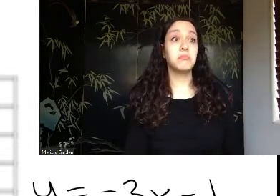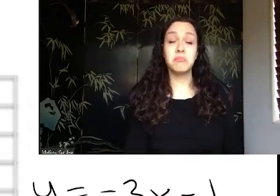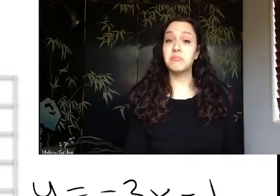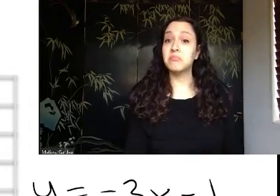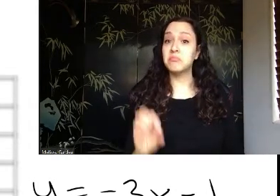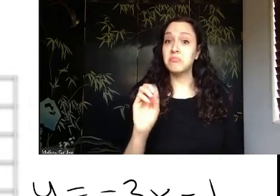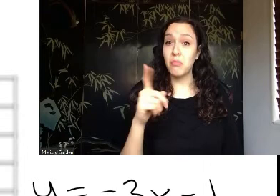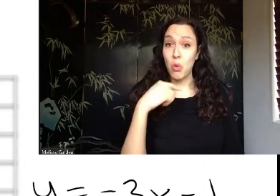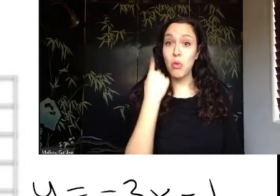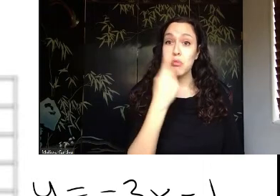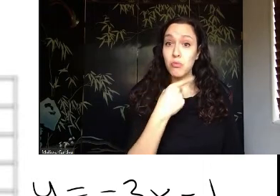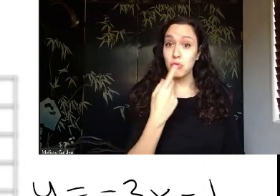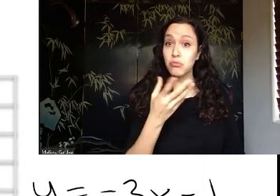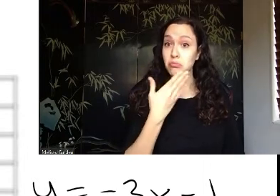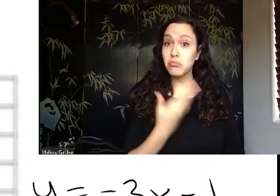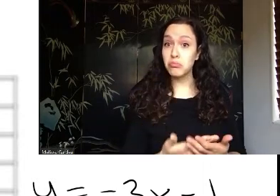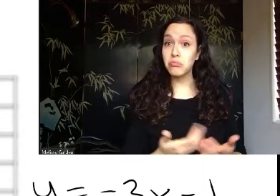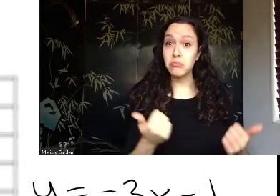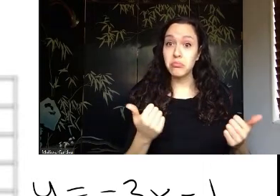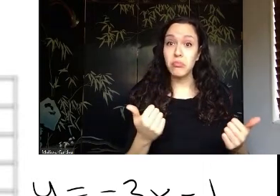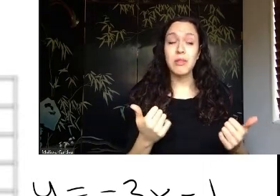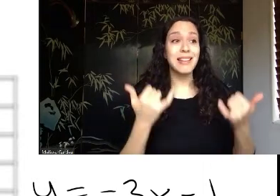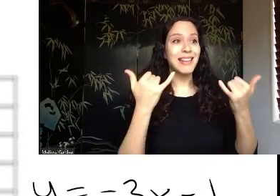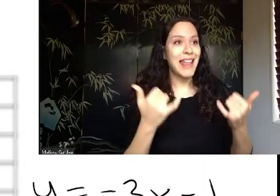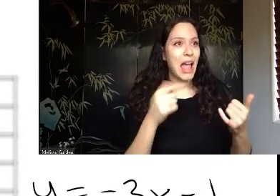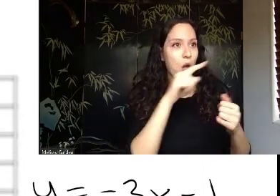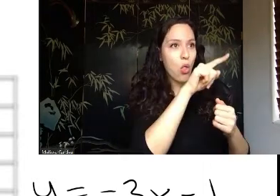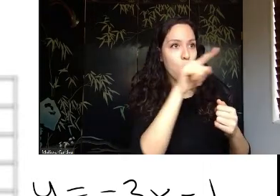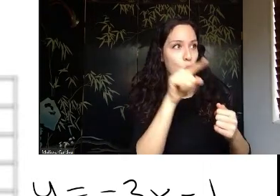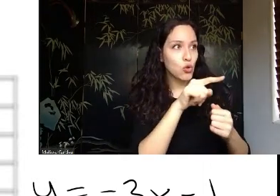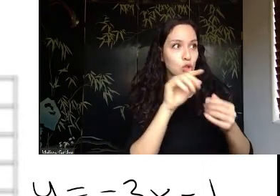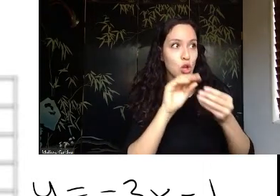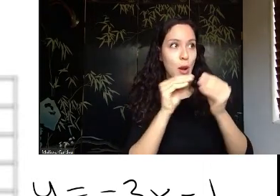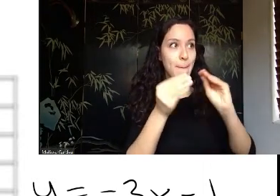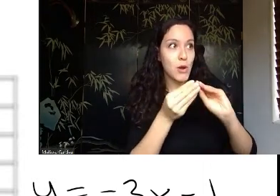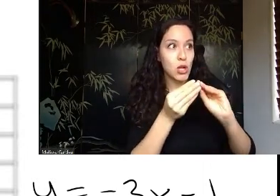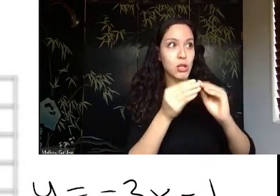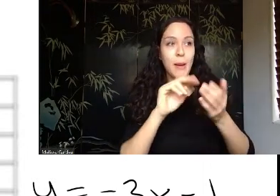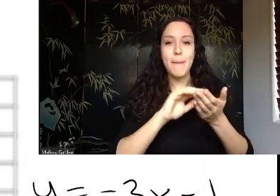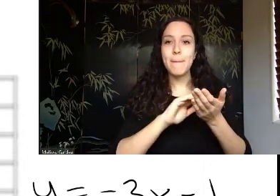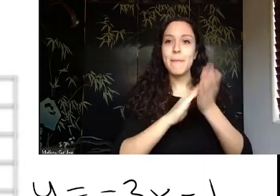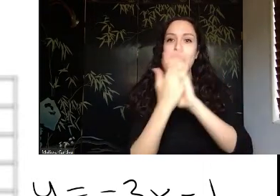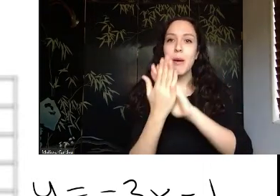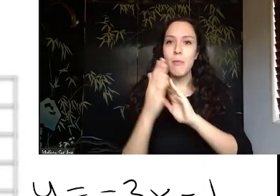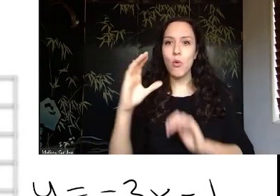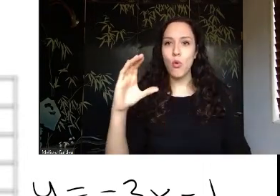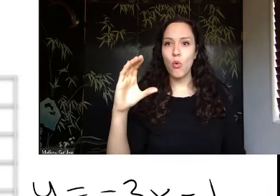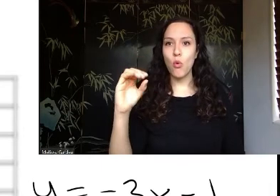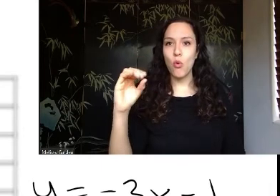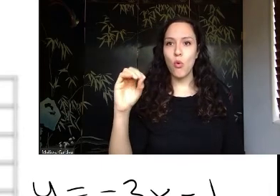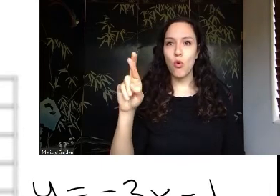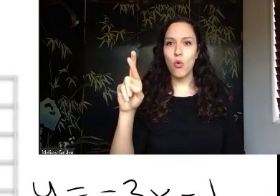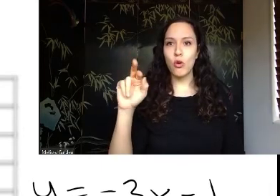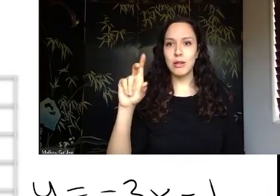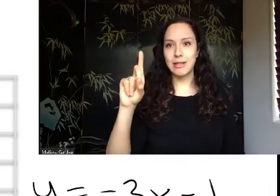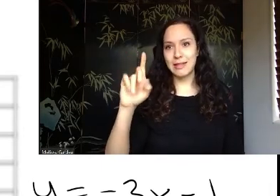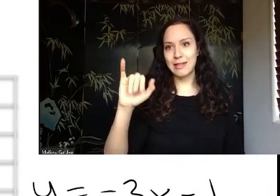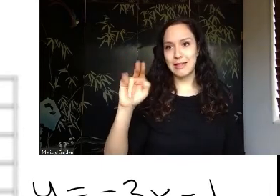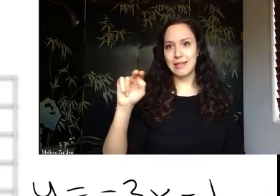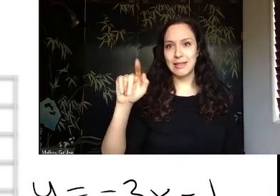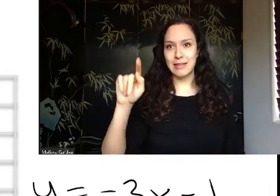Okay, looks pretty good. So remember, now these turn into coordinates. Okay, I had to fill in my XY chart, but now they turn